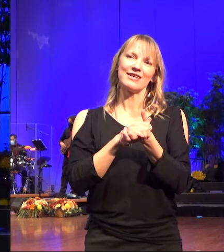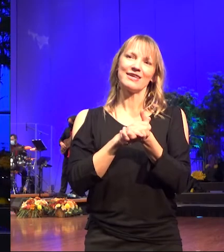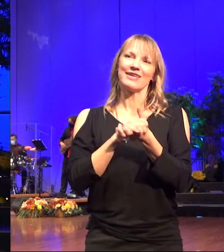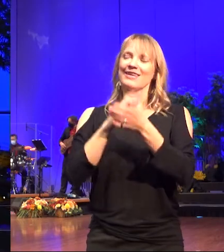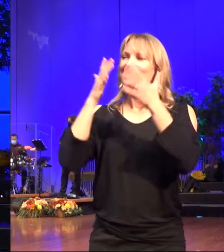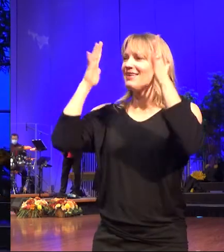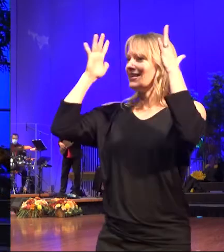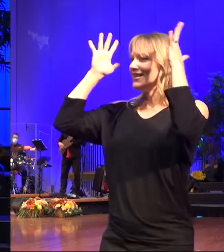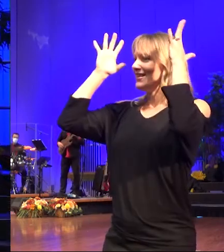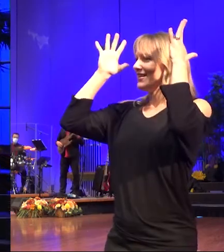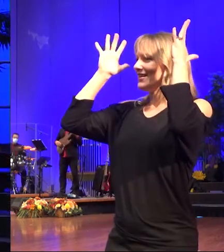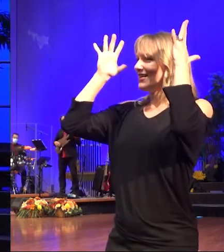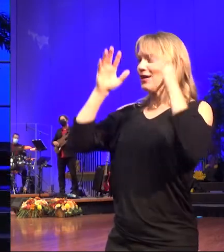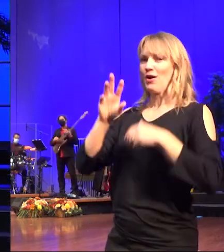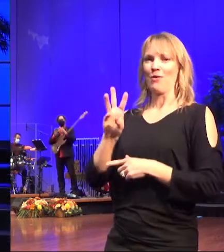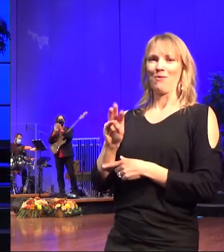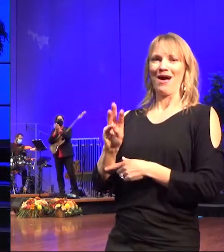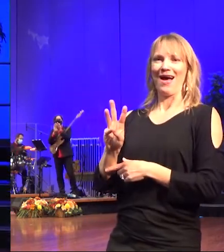believe.